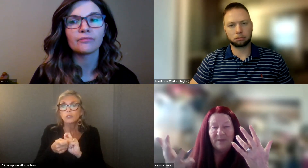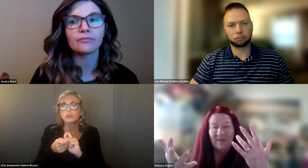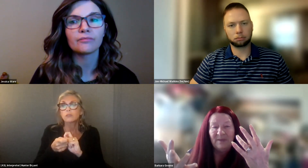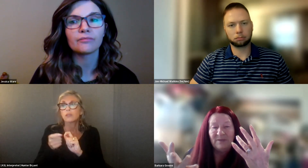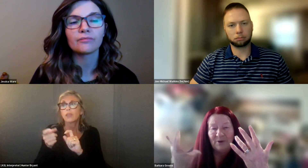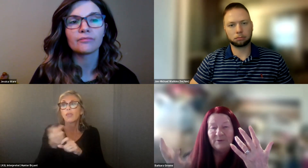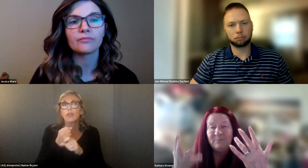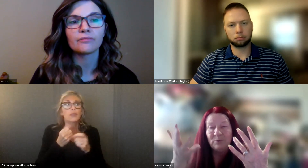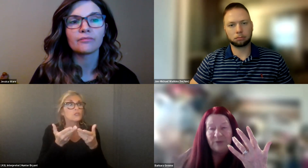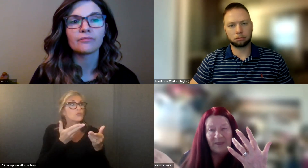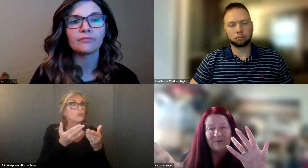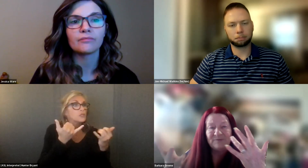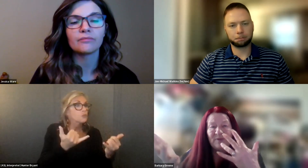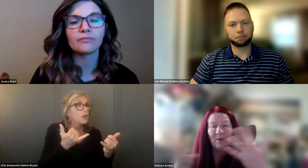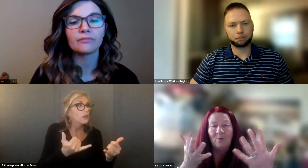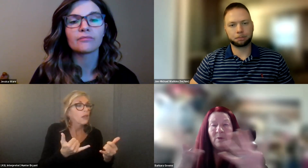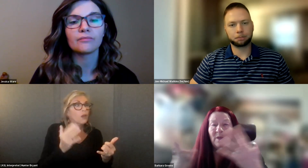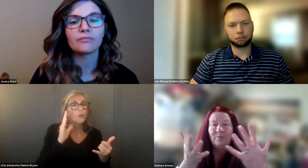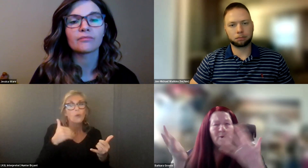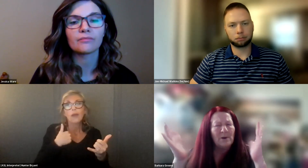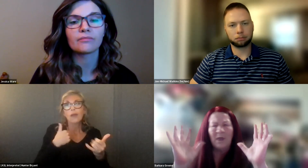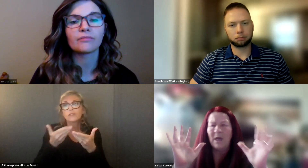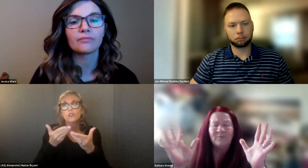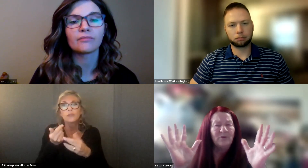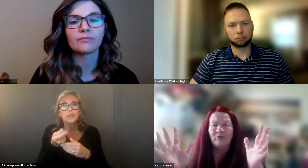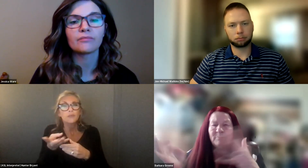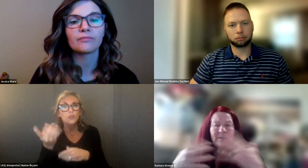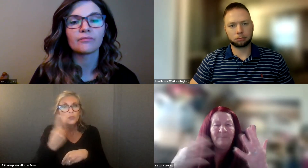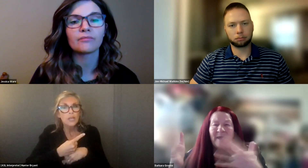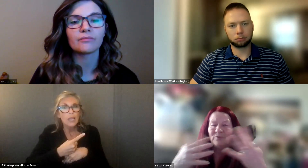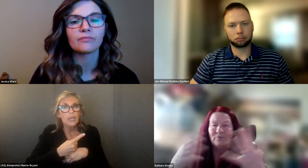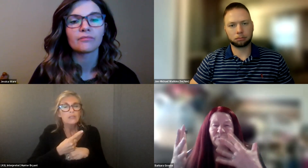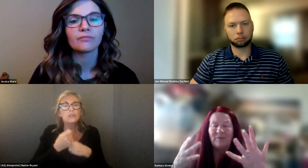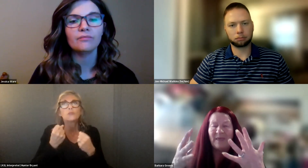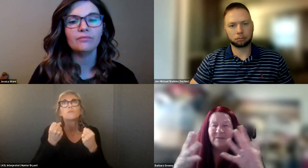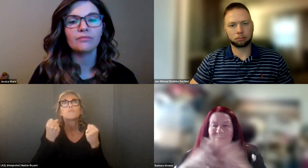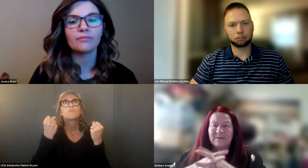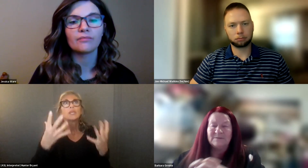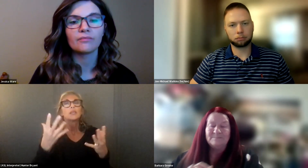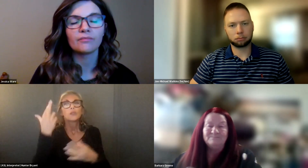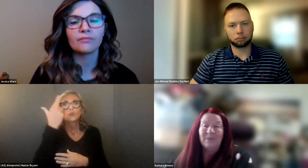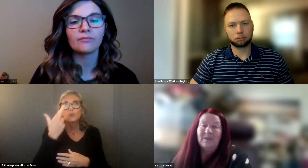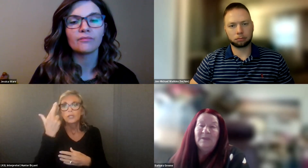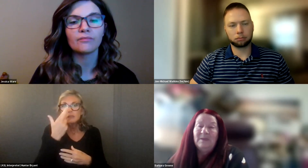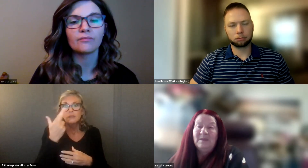service, you know, in a few days. So there are a lot of contributing factors to that.